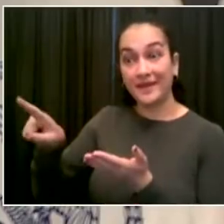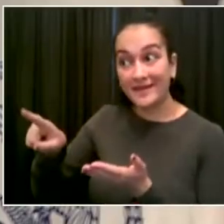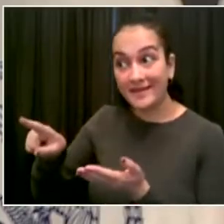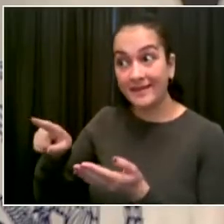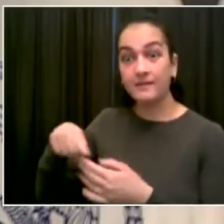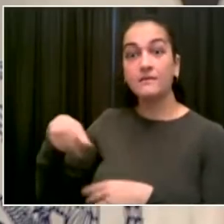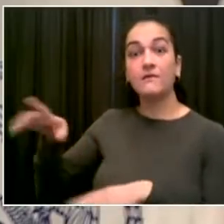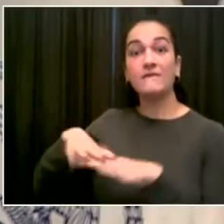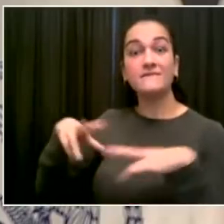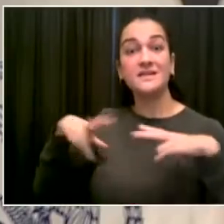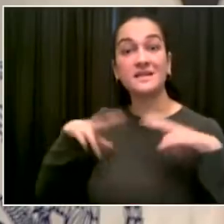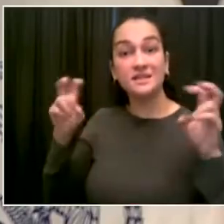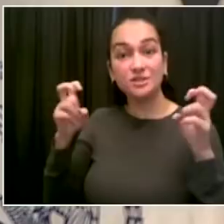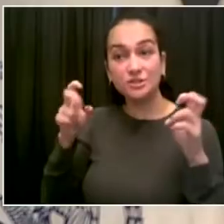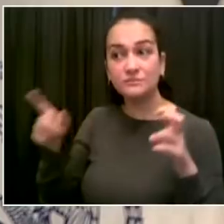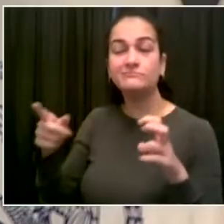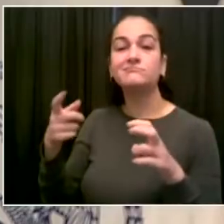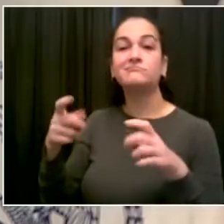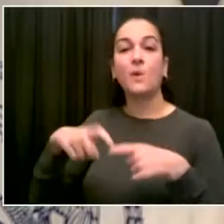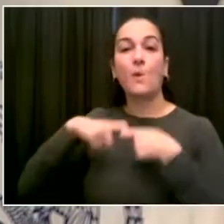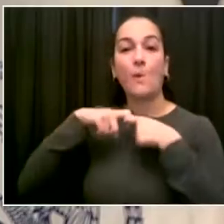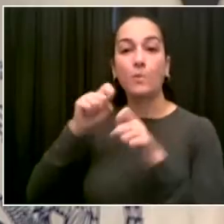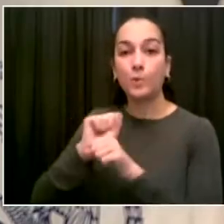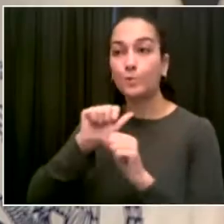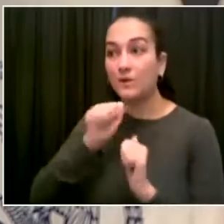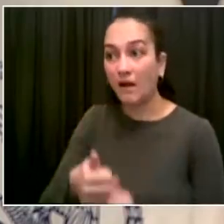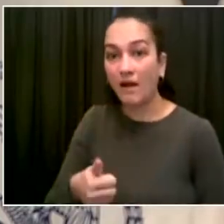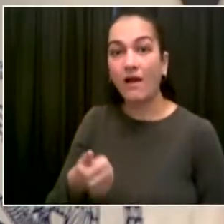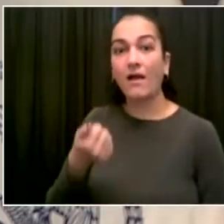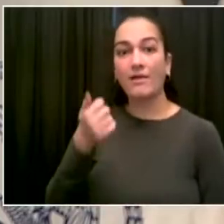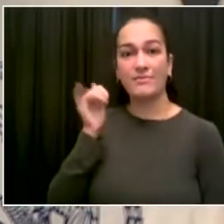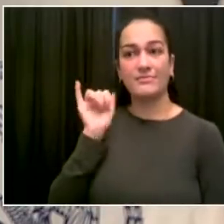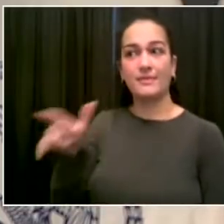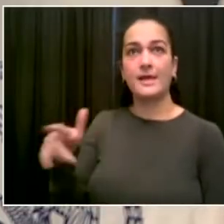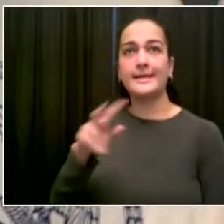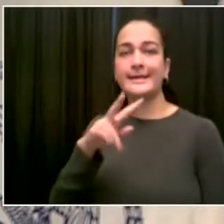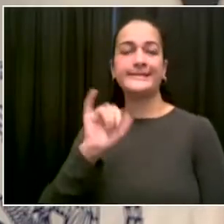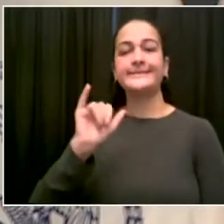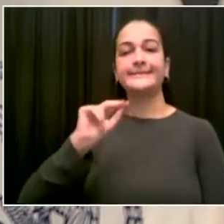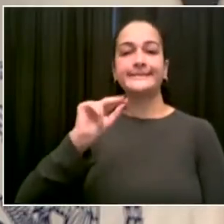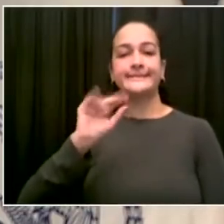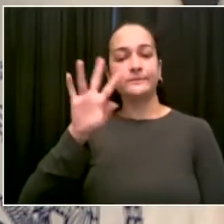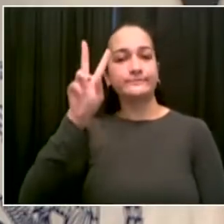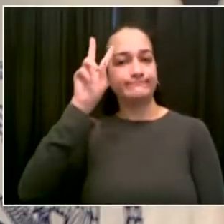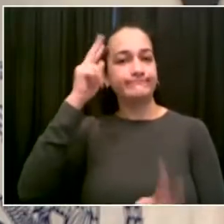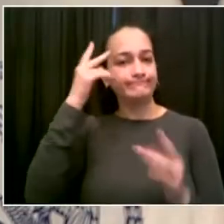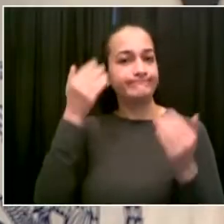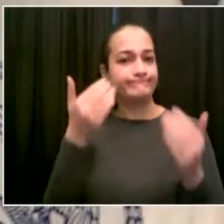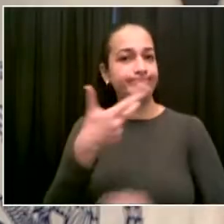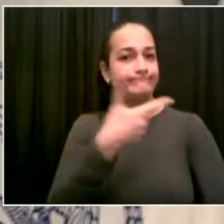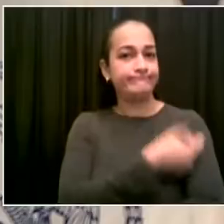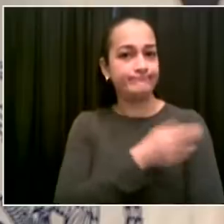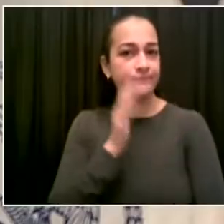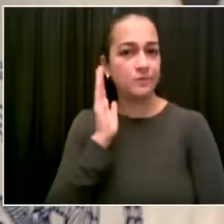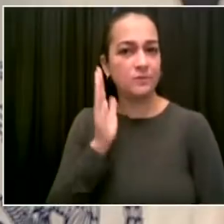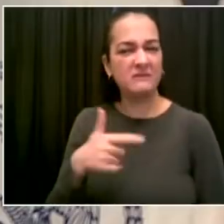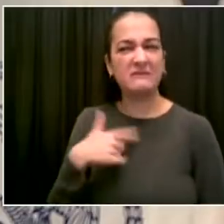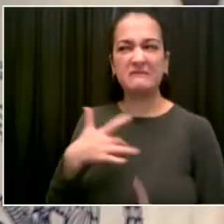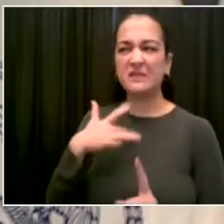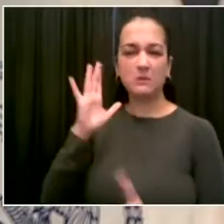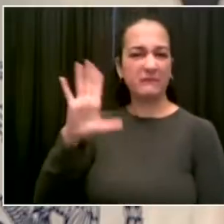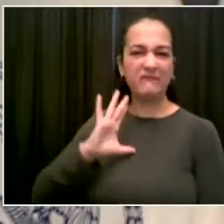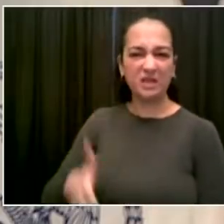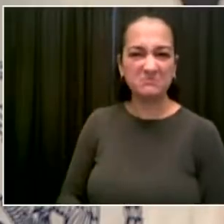strongly that they will be able to handle any scenario. The next is Gloria from New York One.